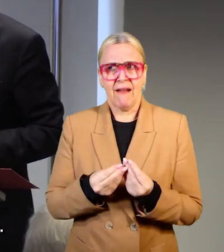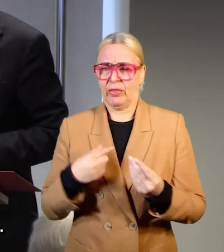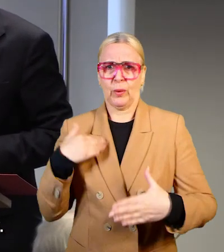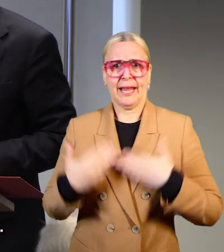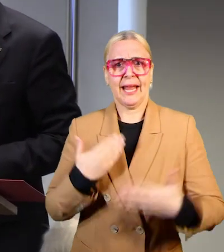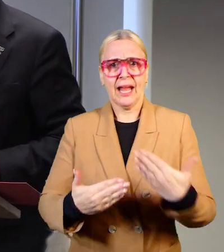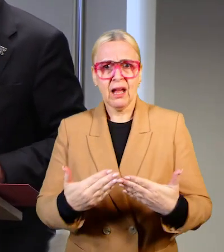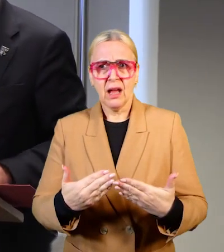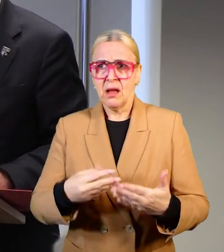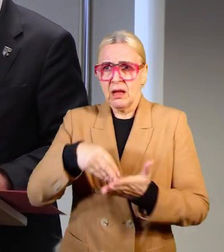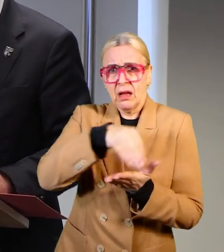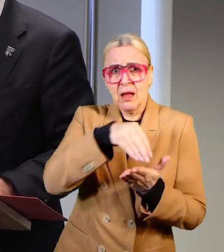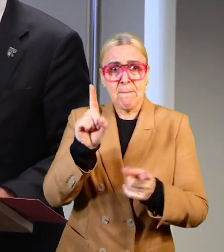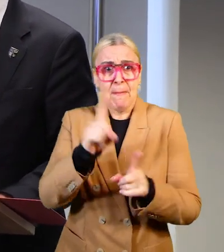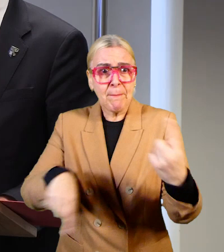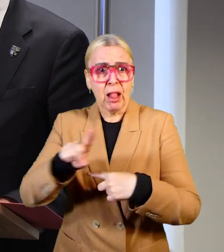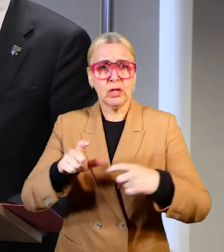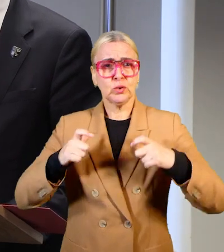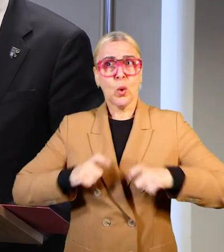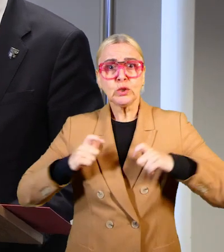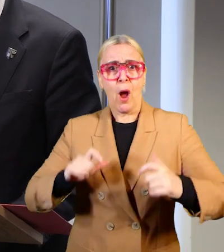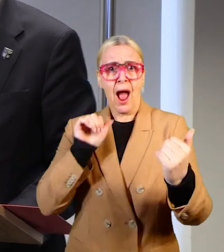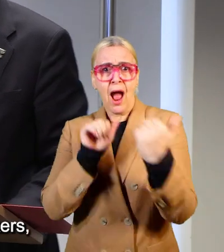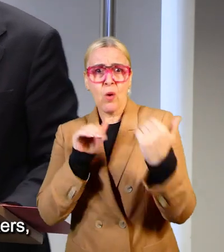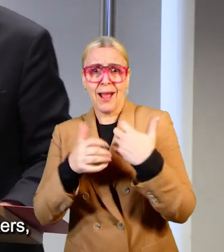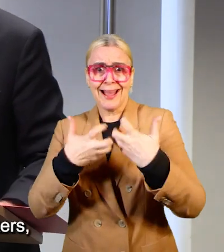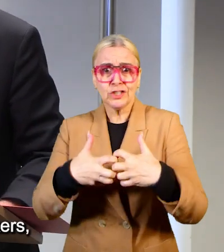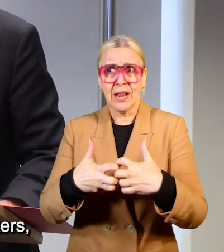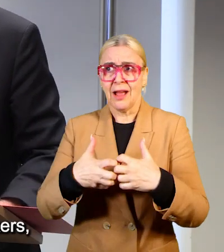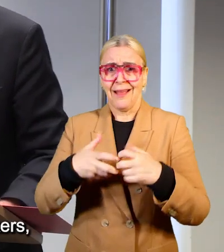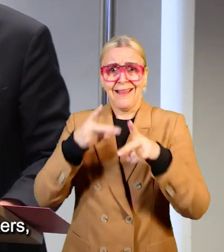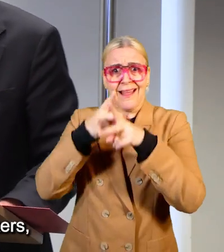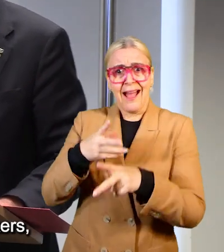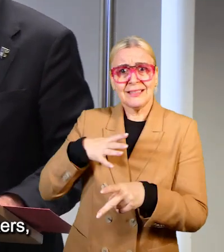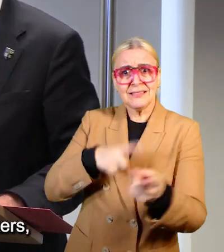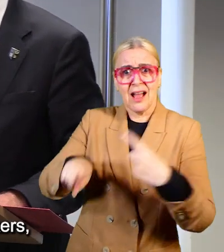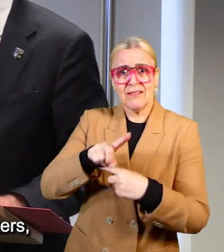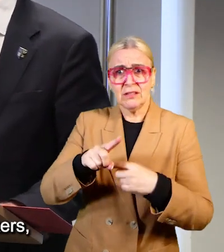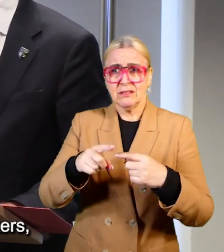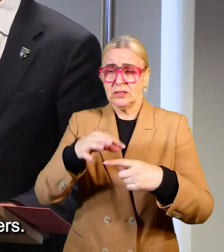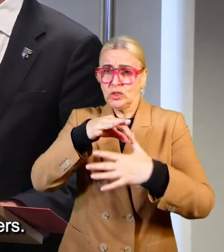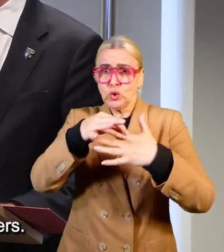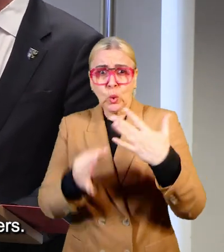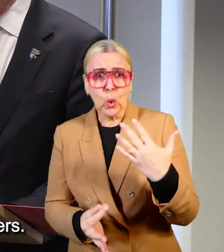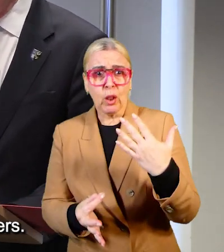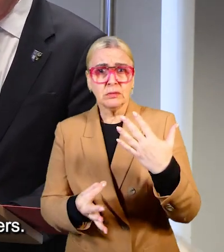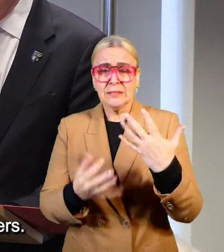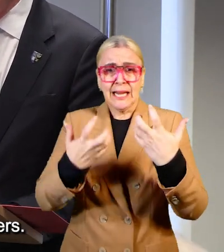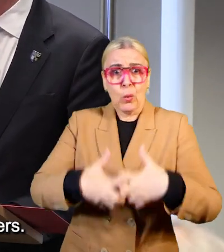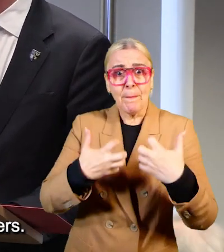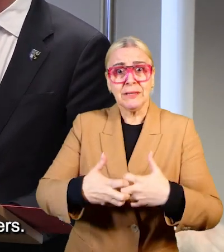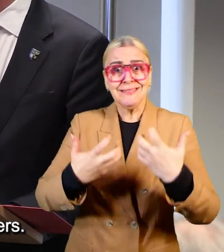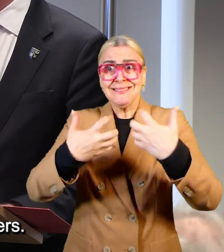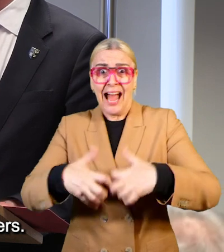members. Our budget is what enables everything we do. Pays for our people, our social workers, our highways